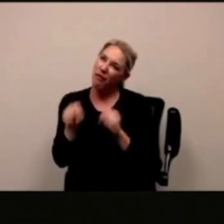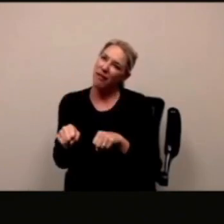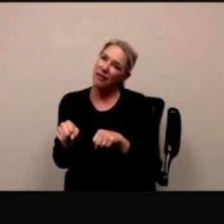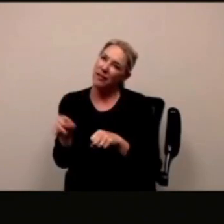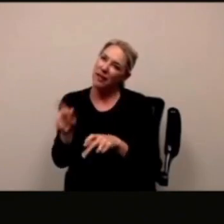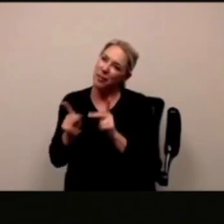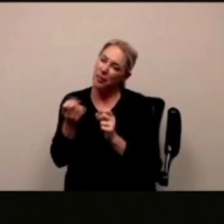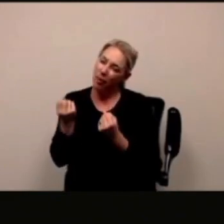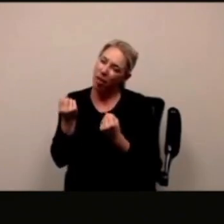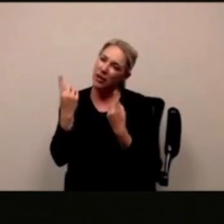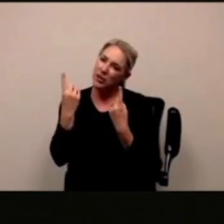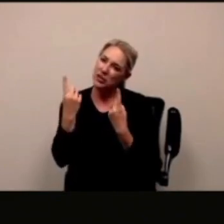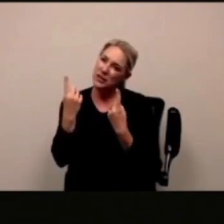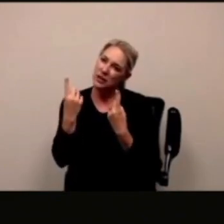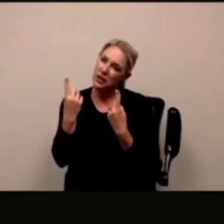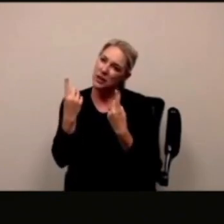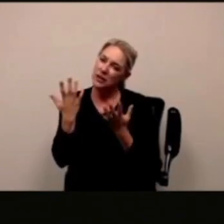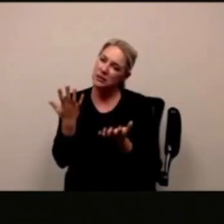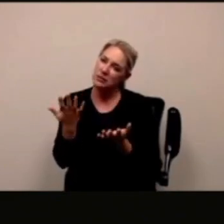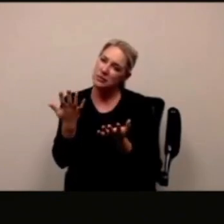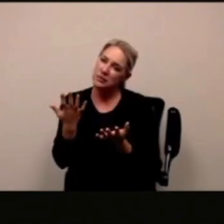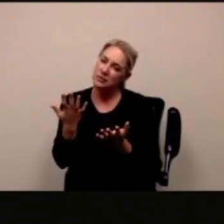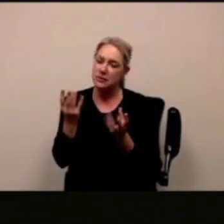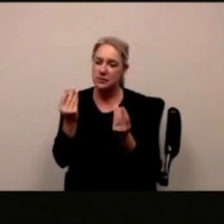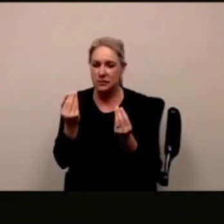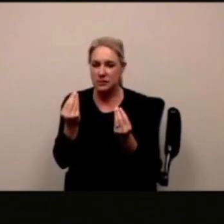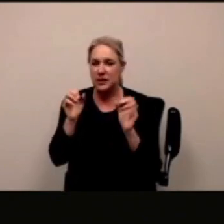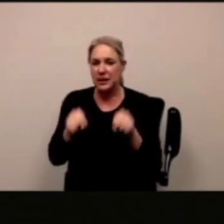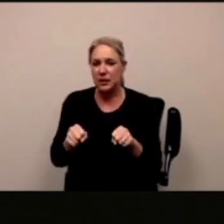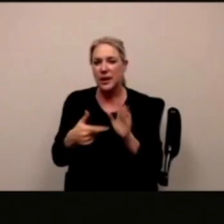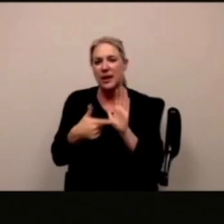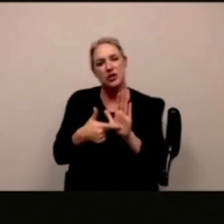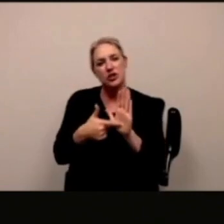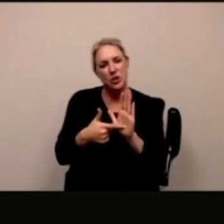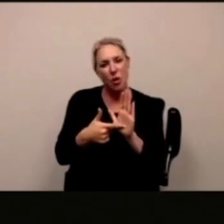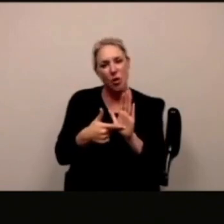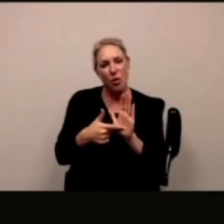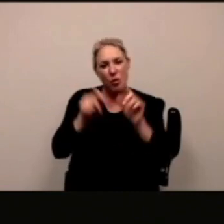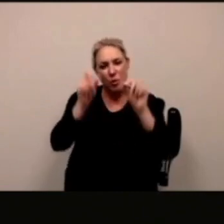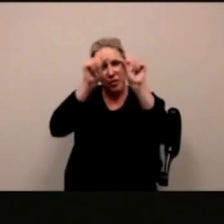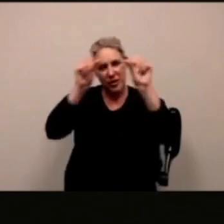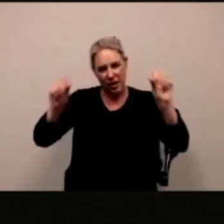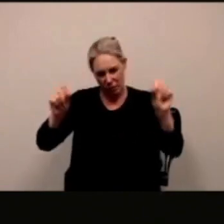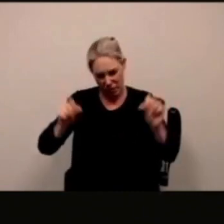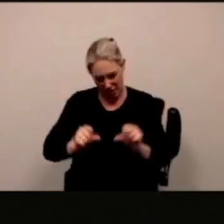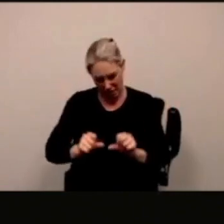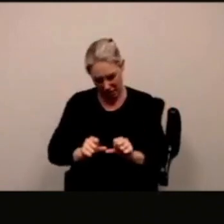We're able to show you what the actual outline is that it's using, but that might be frustrating or confusing.